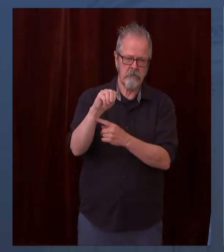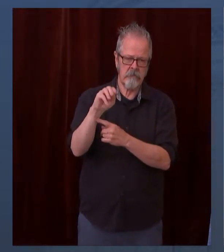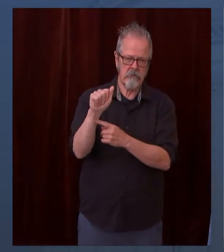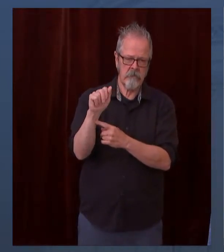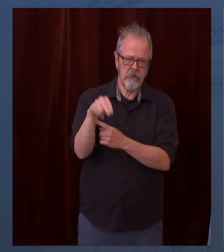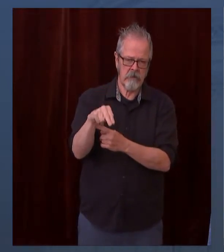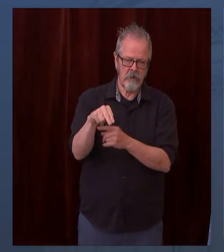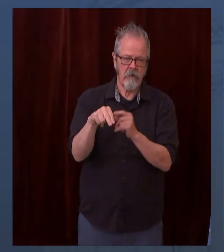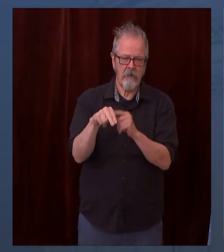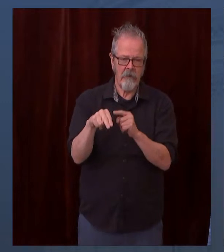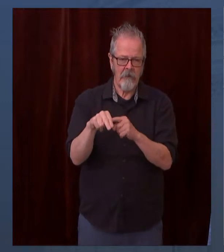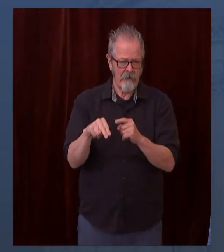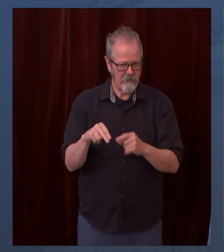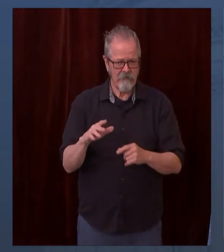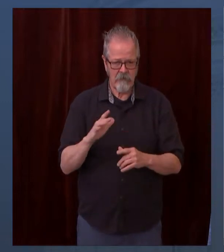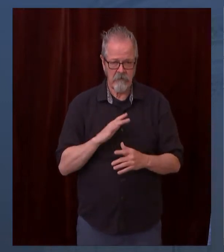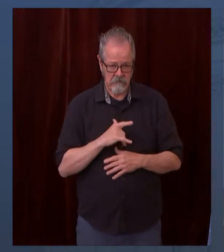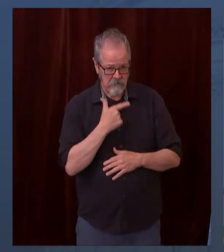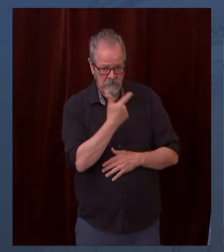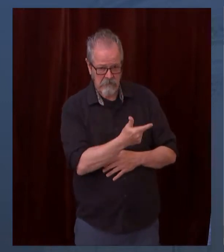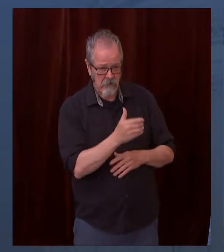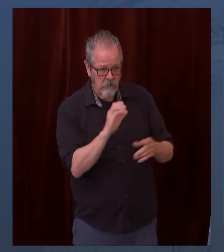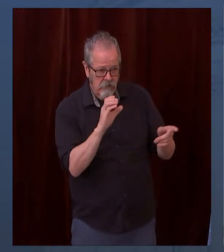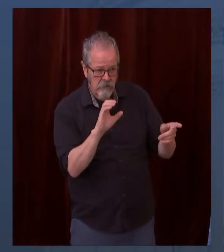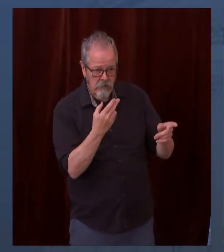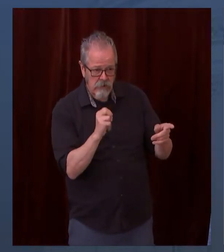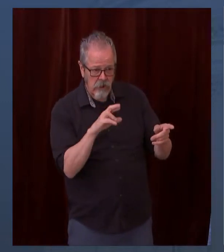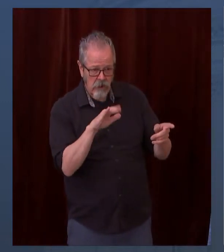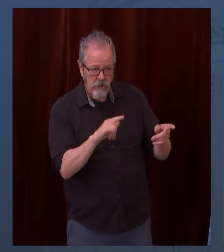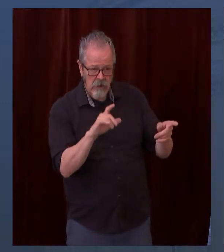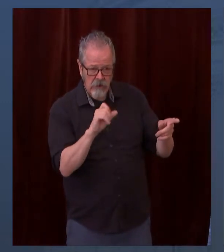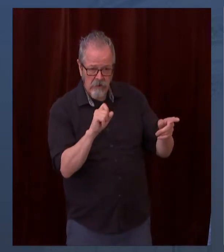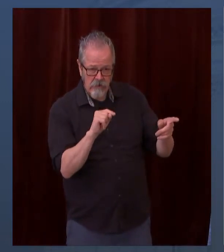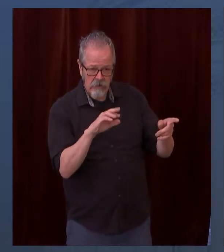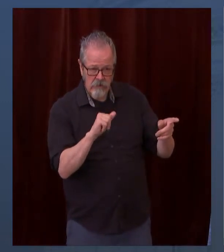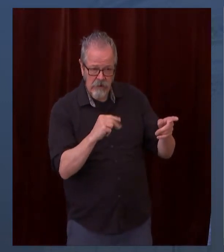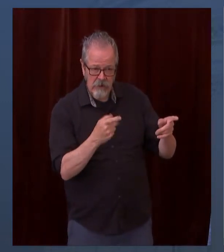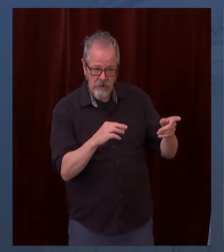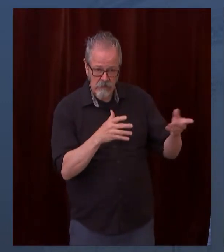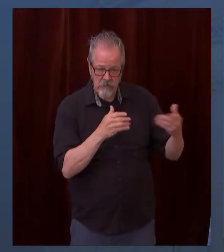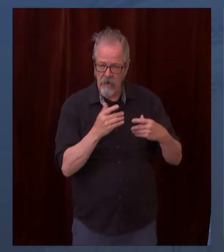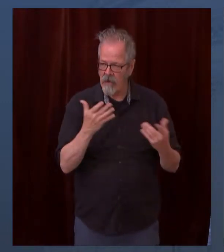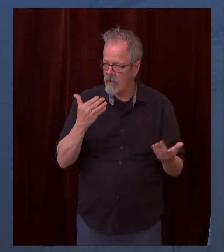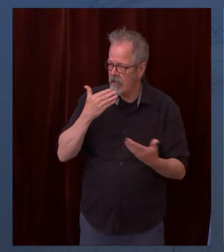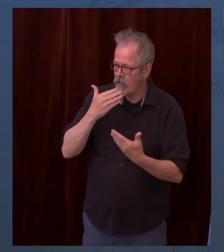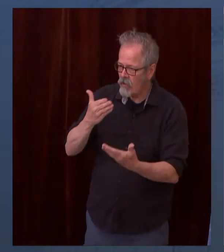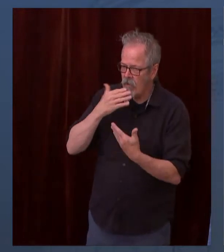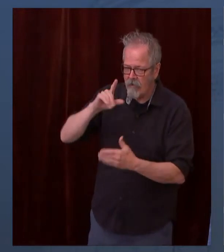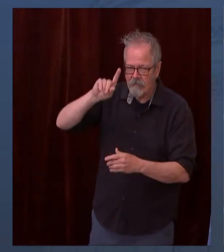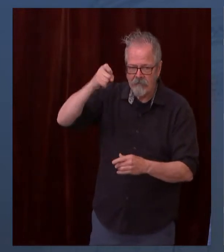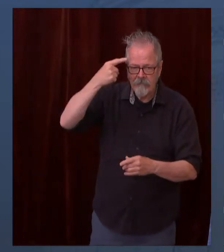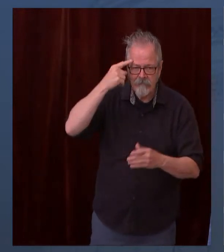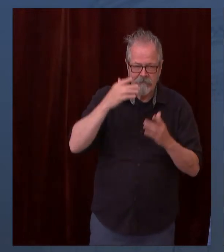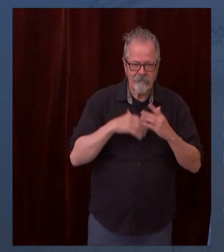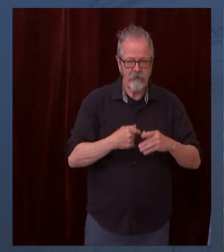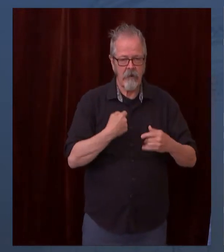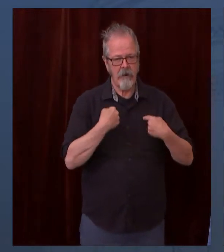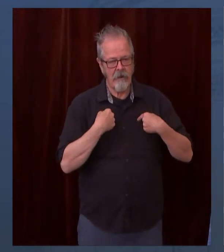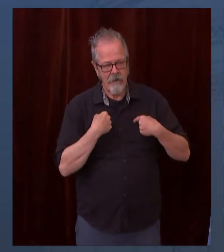looking forward to returning to the Department of Corrections. If you don't mind, sir, I'd like to just do a quick shout out to the